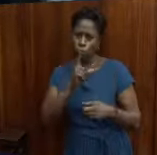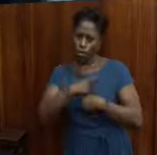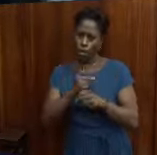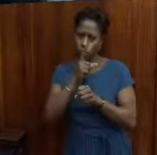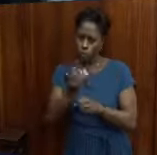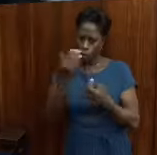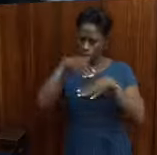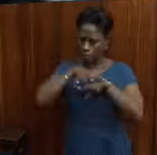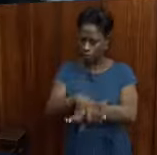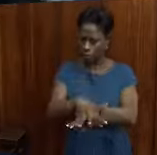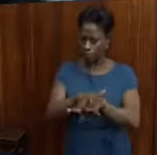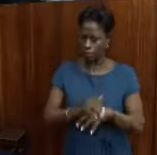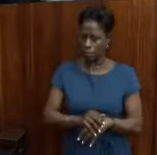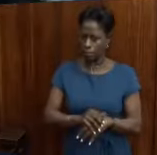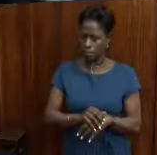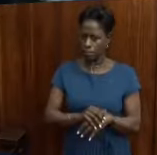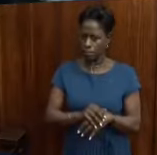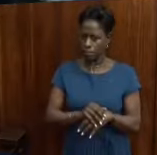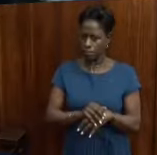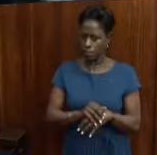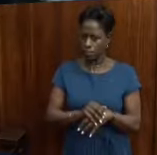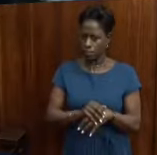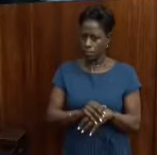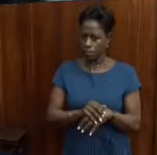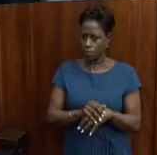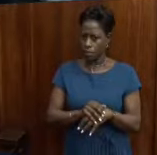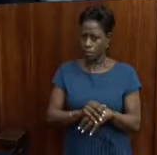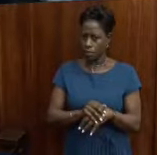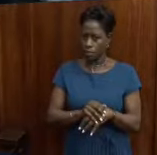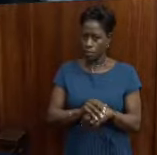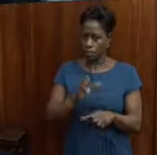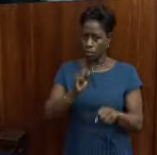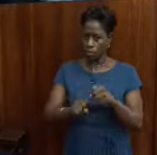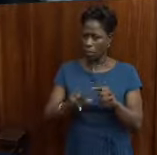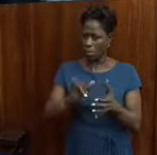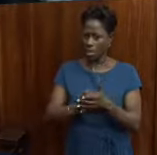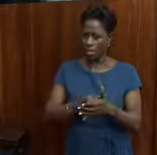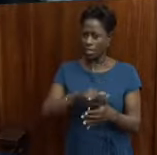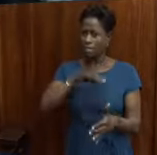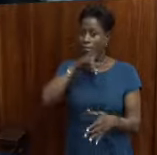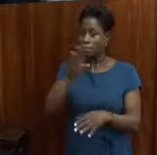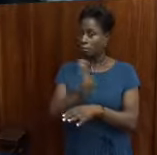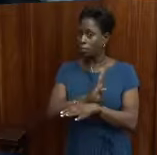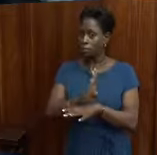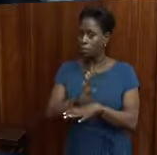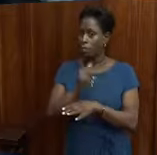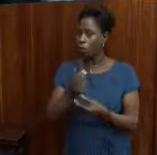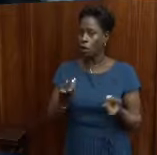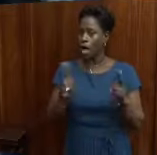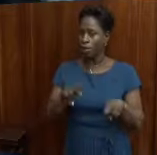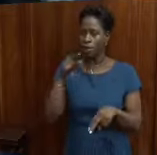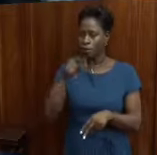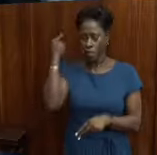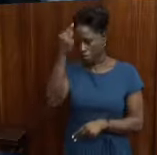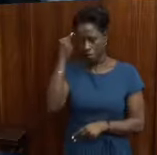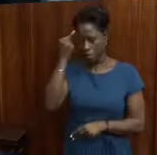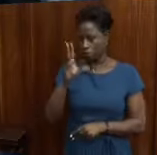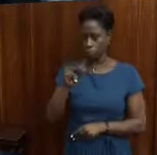accountability, equity, meritocracy, and the rule of law so that corruption, wasted, and inefficiency are